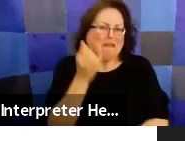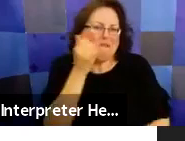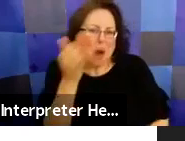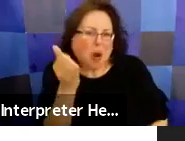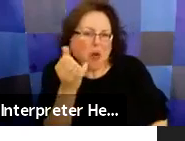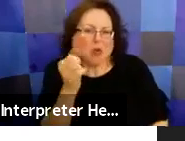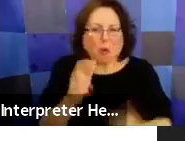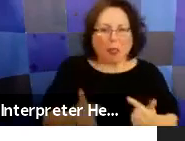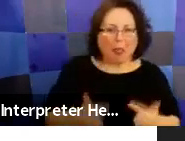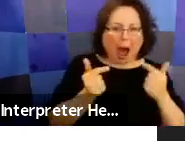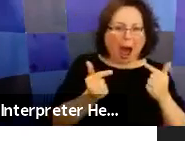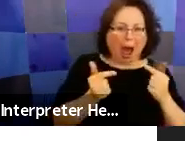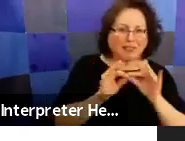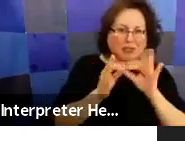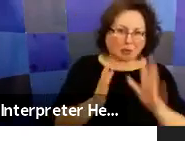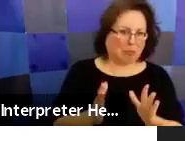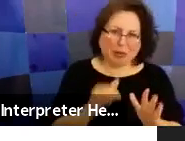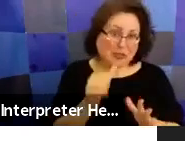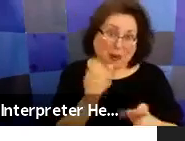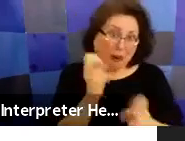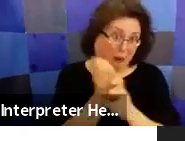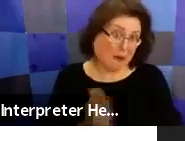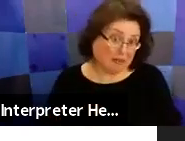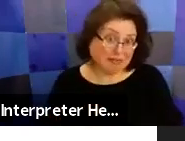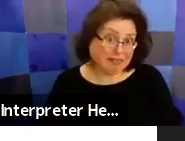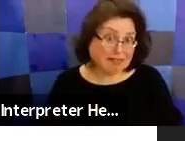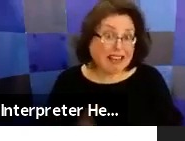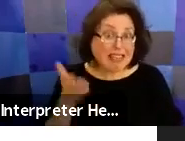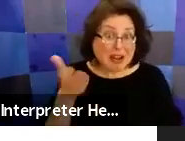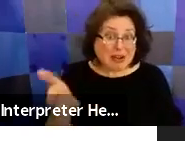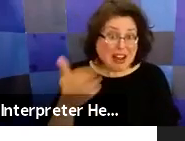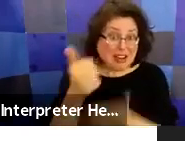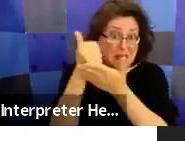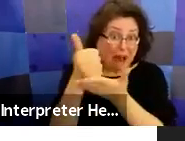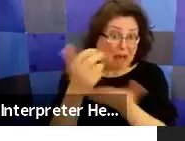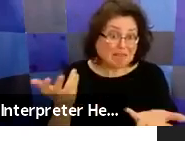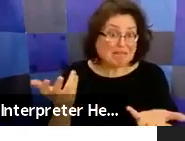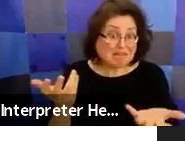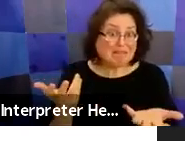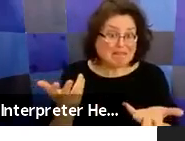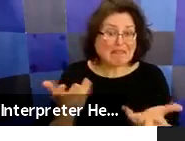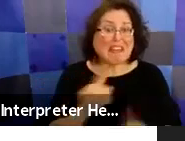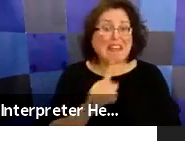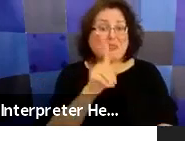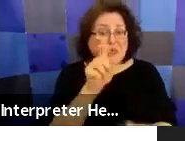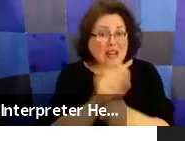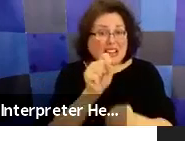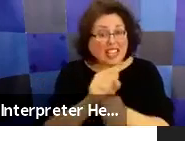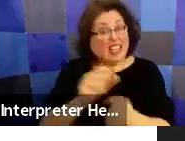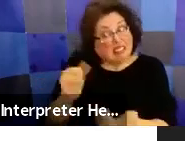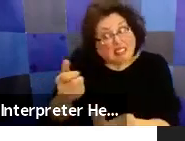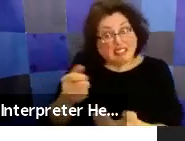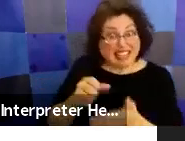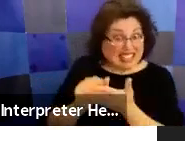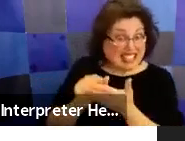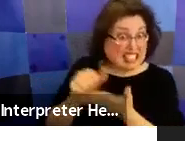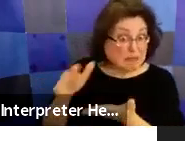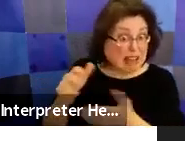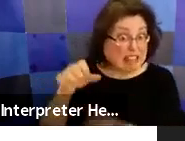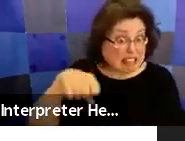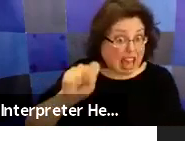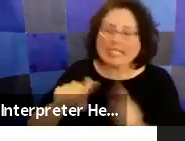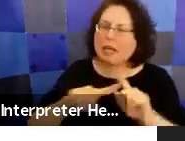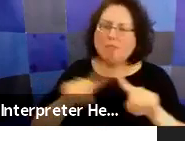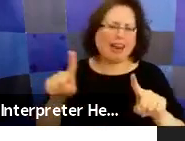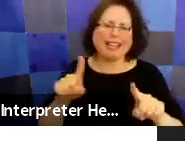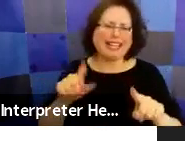in-person interpreter there to help. It's, definitely an expense, but it's not as